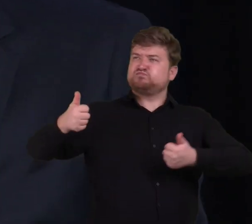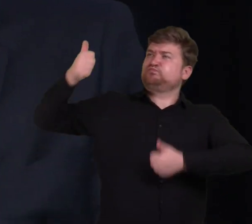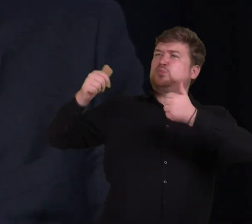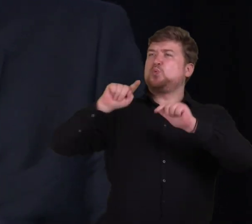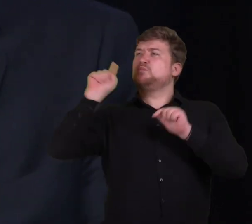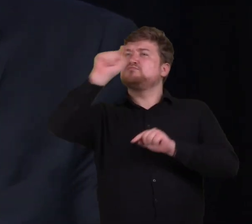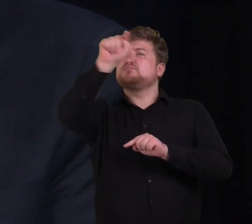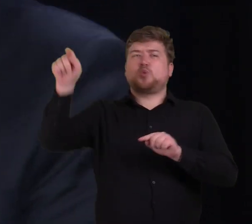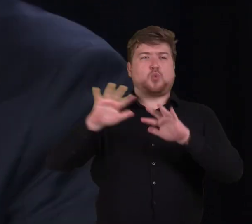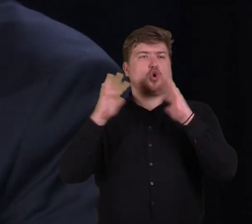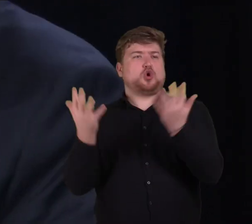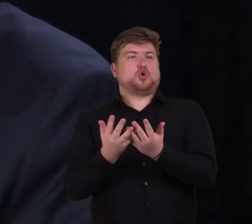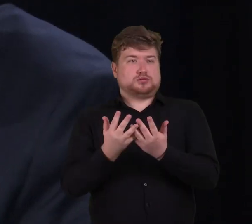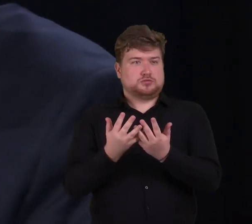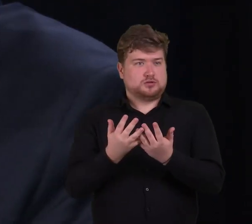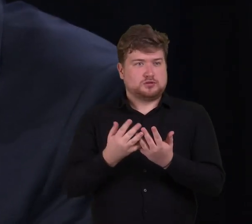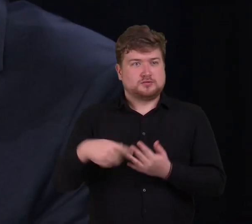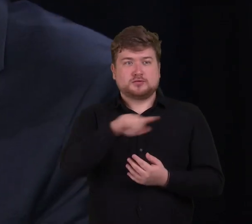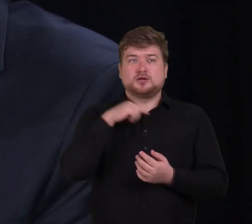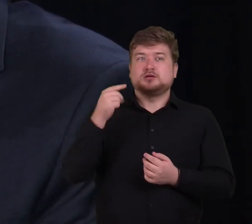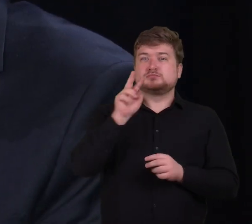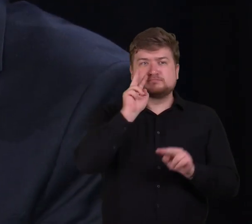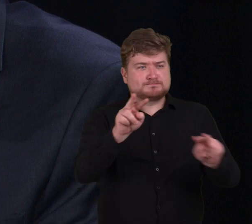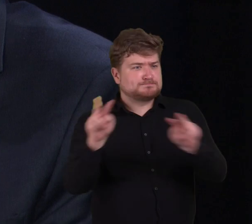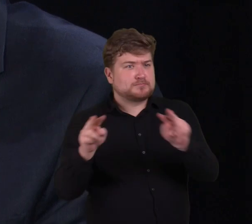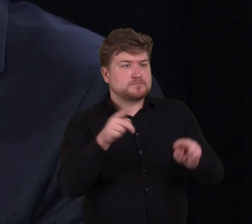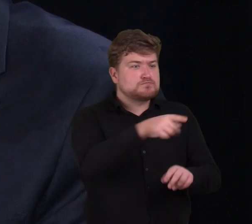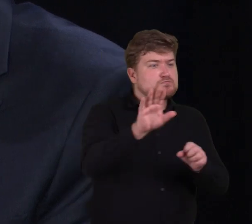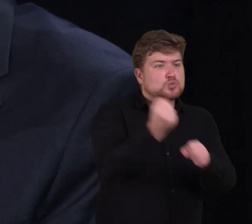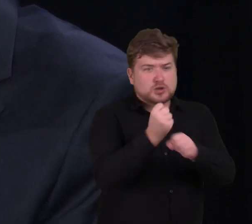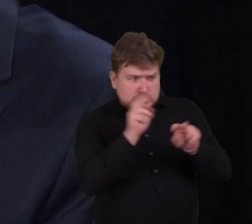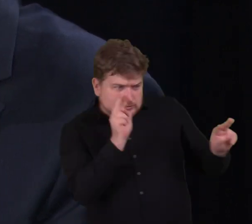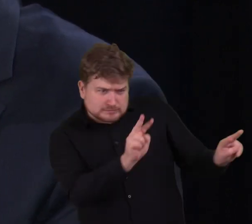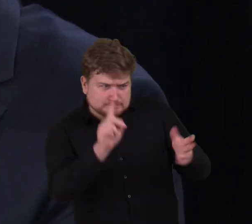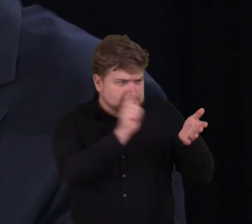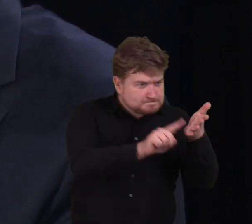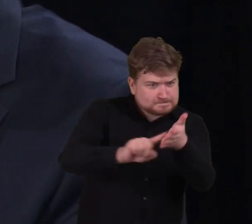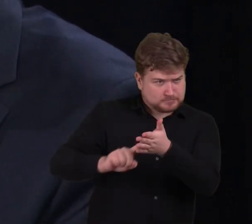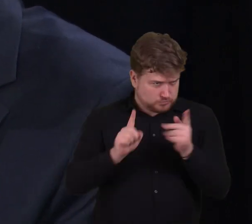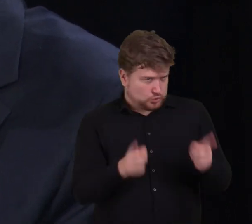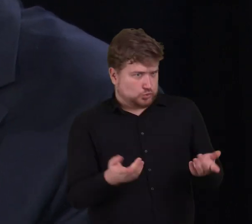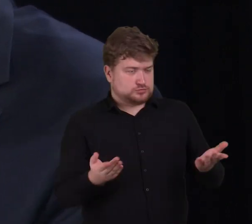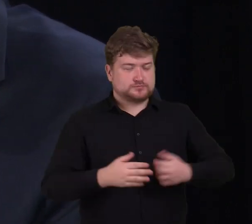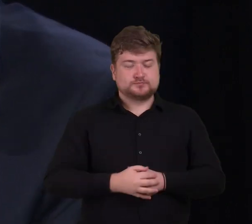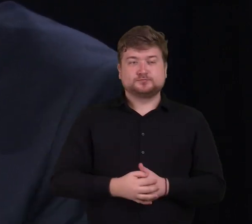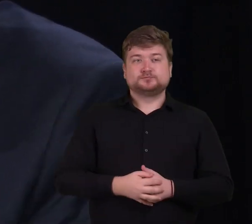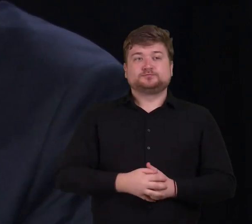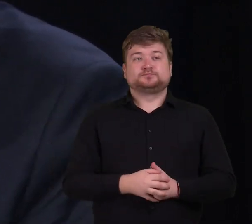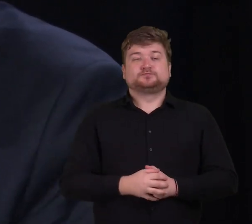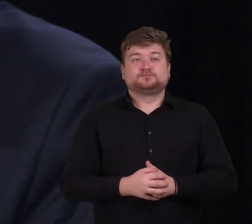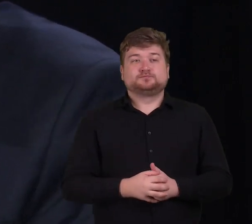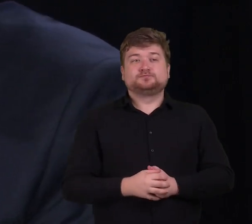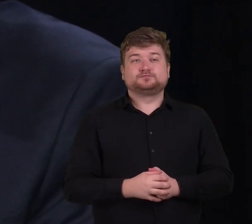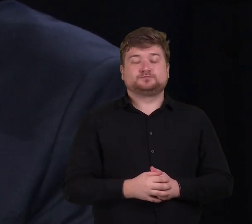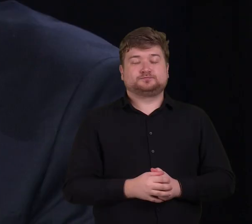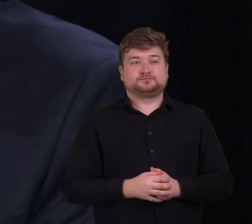from Stuttgart. We heard this from Lower Saxony as well. We are in many, Czech Republic, in many